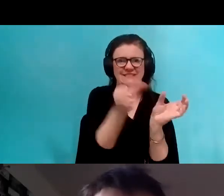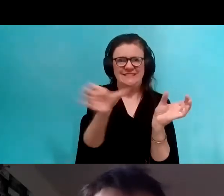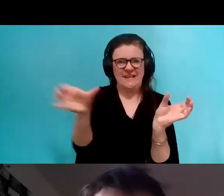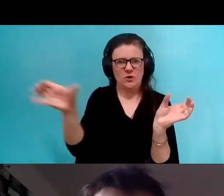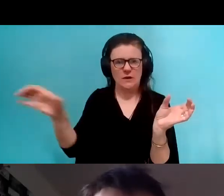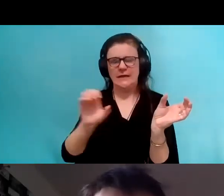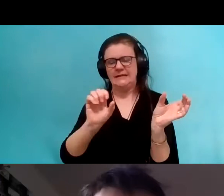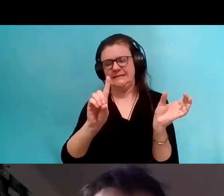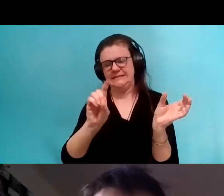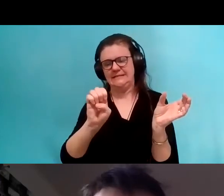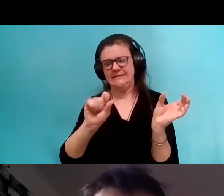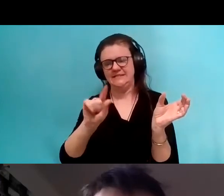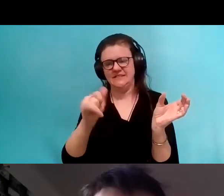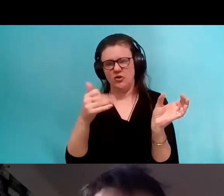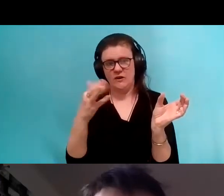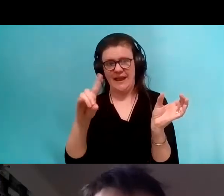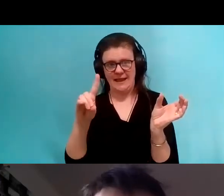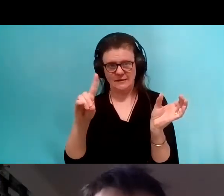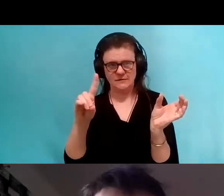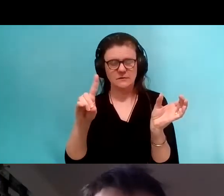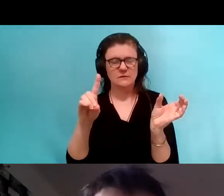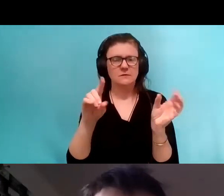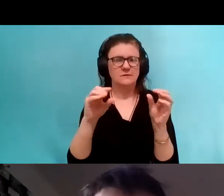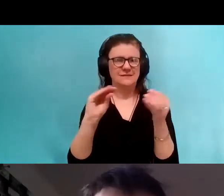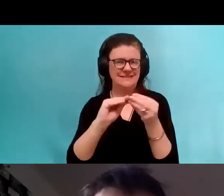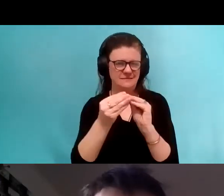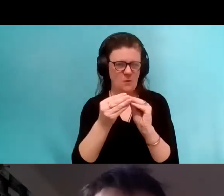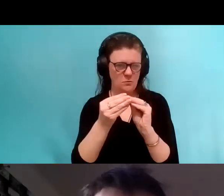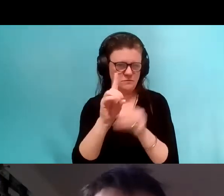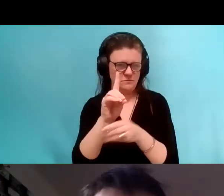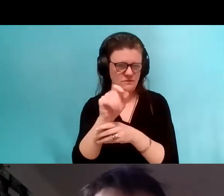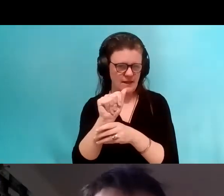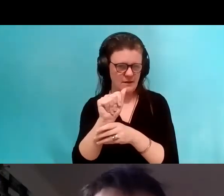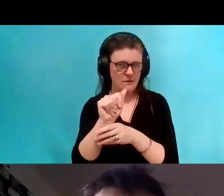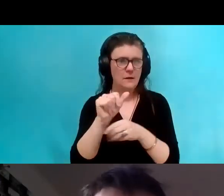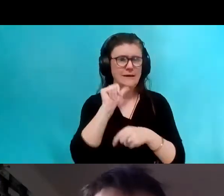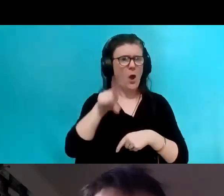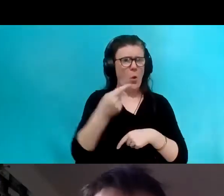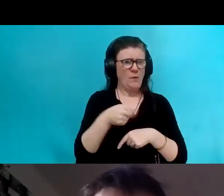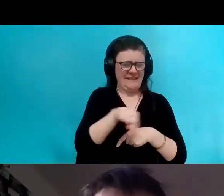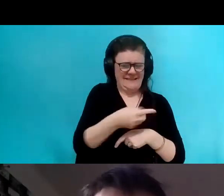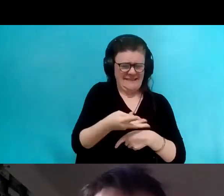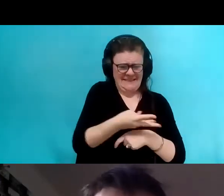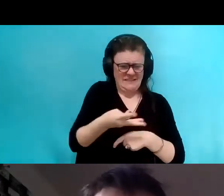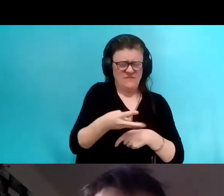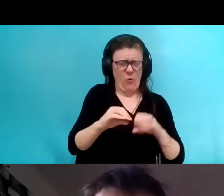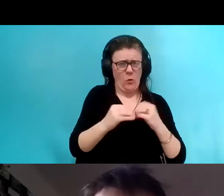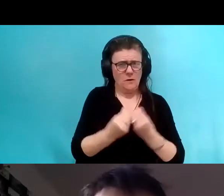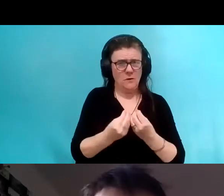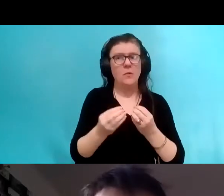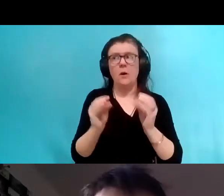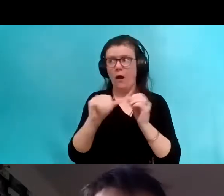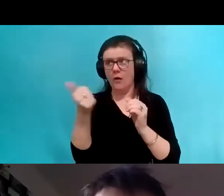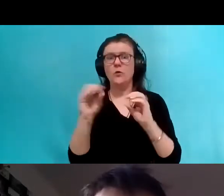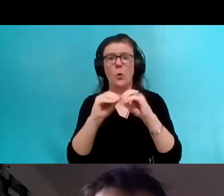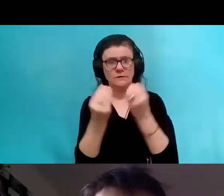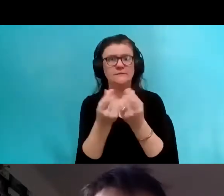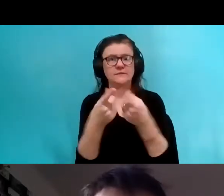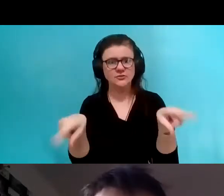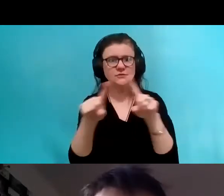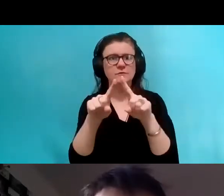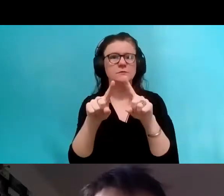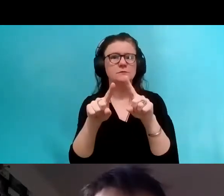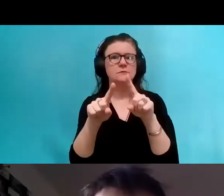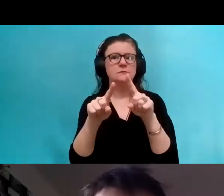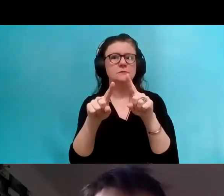seen today is that many organizations, not just including these four, but far beyond these four organizations, and